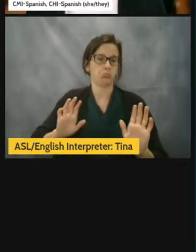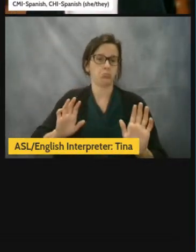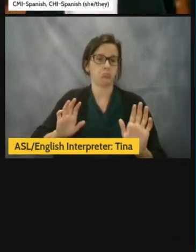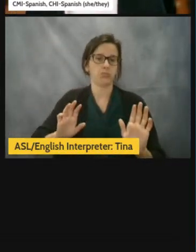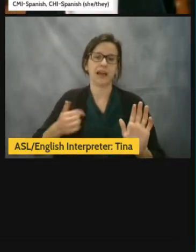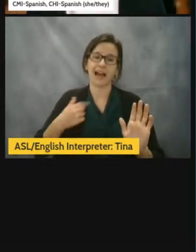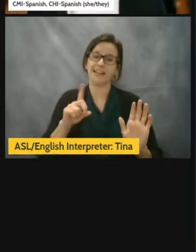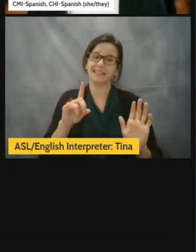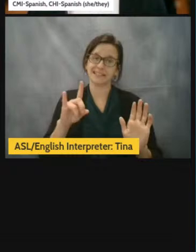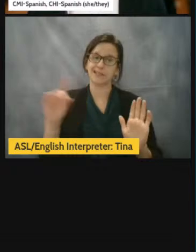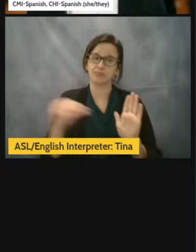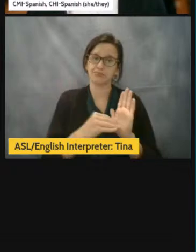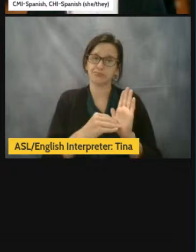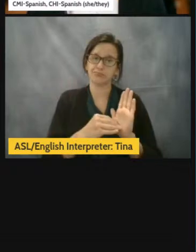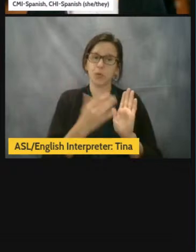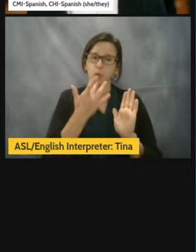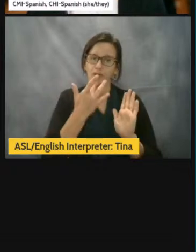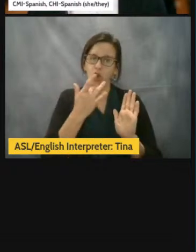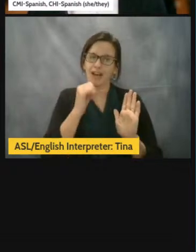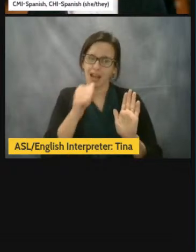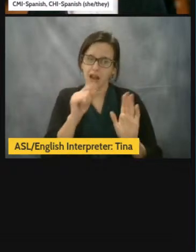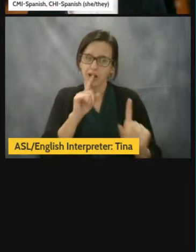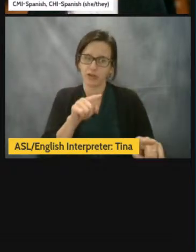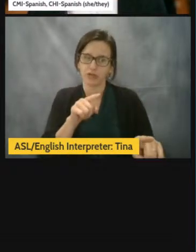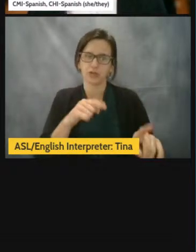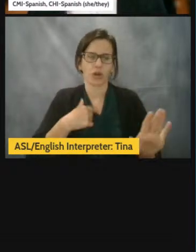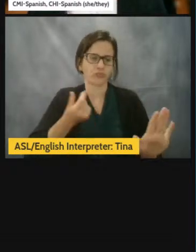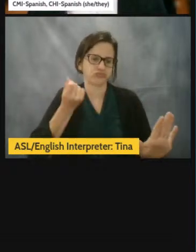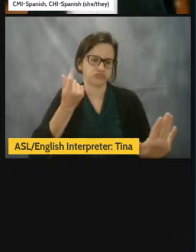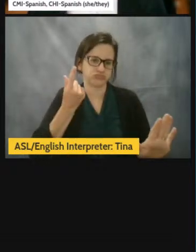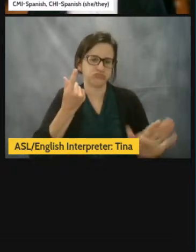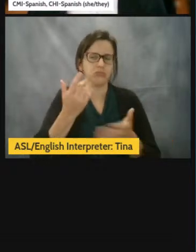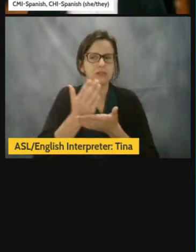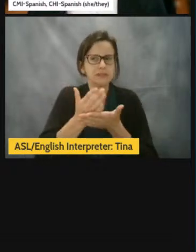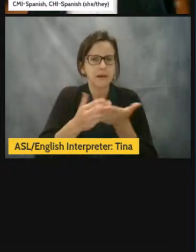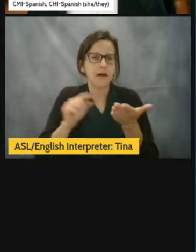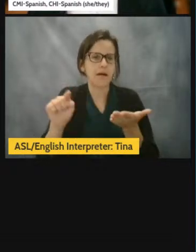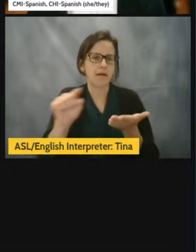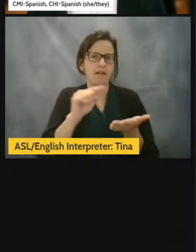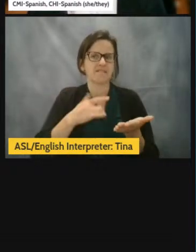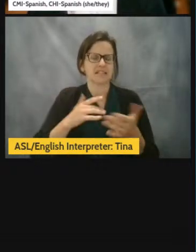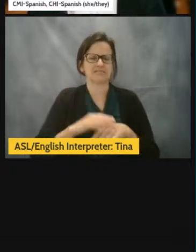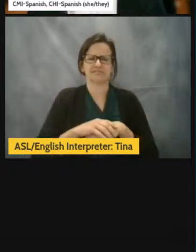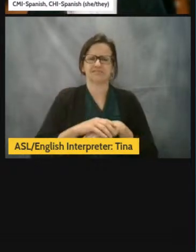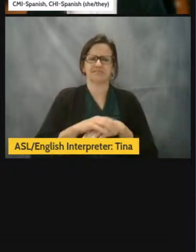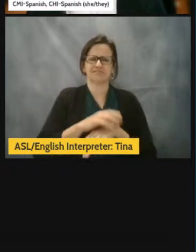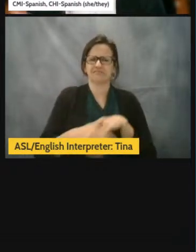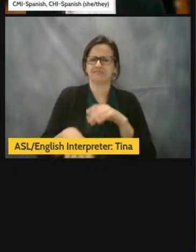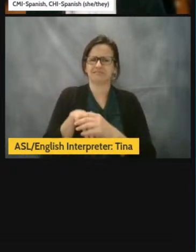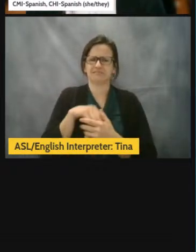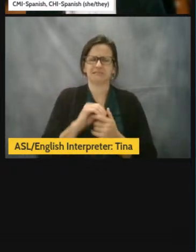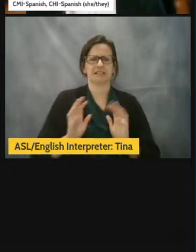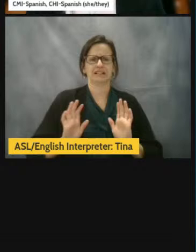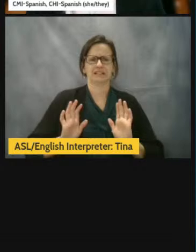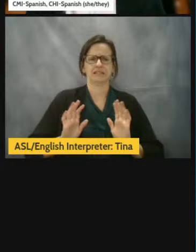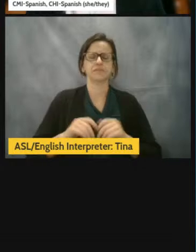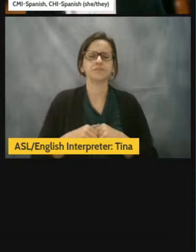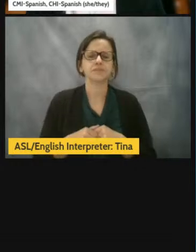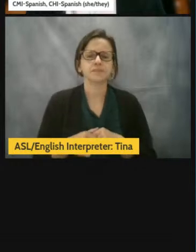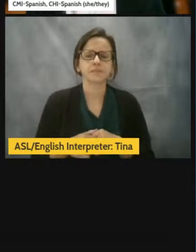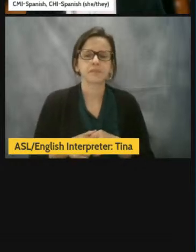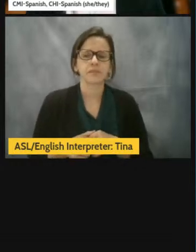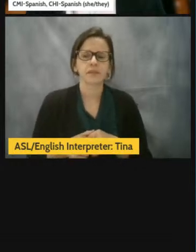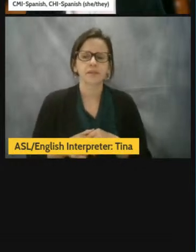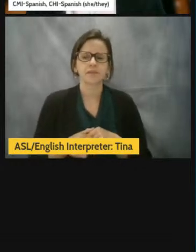sure I put an option on there where you didn't have to answer, because I can understand that this question might make people feel uncomfortable. The next question